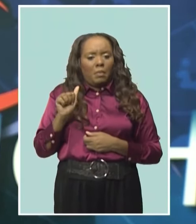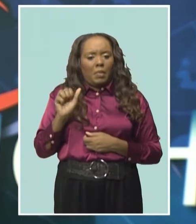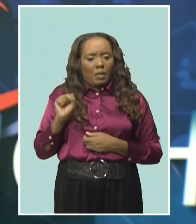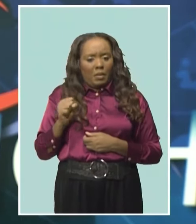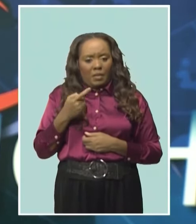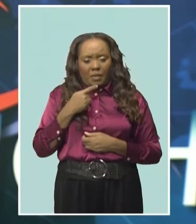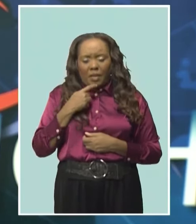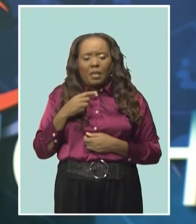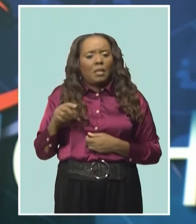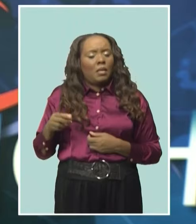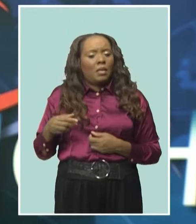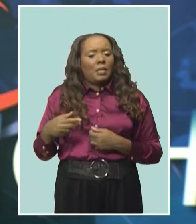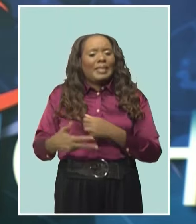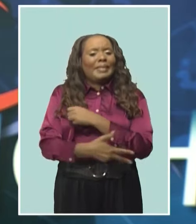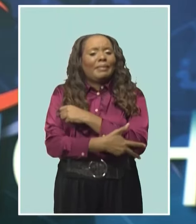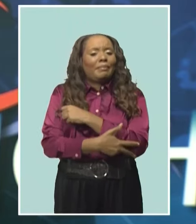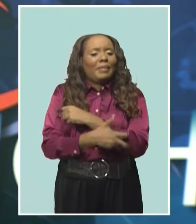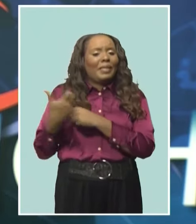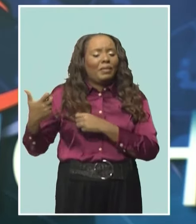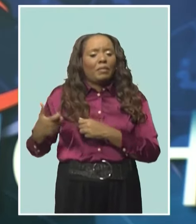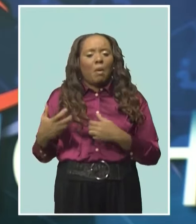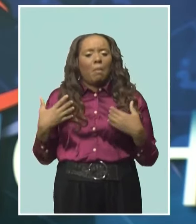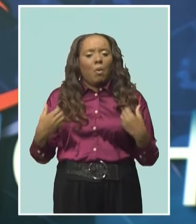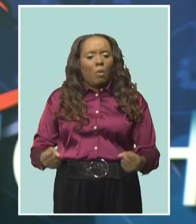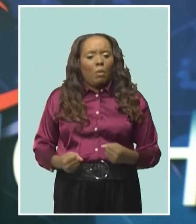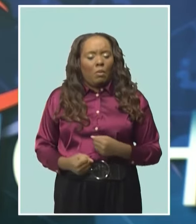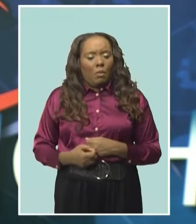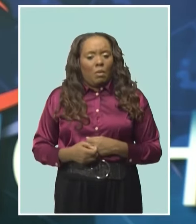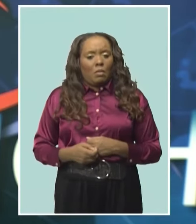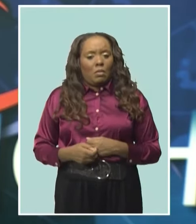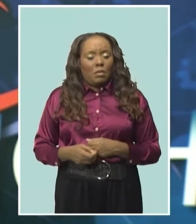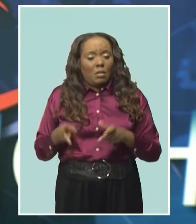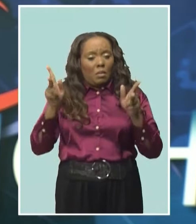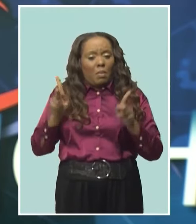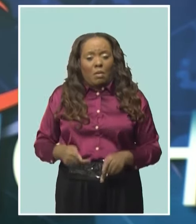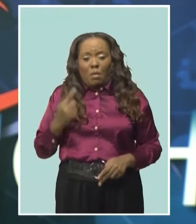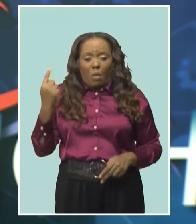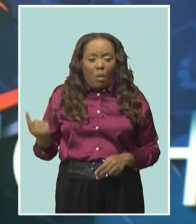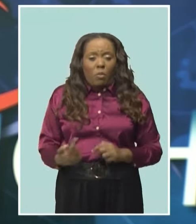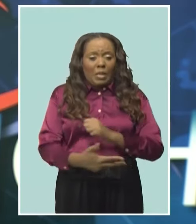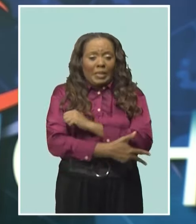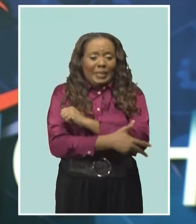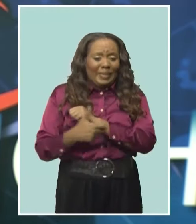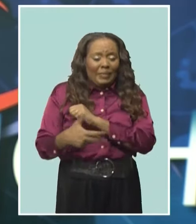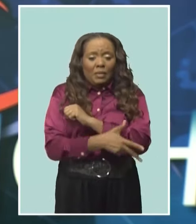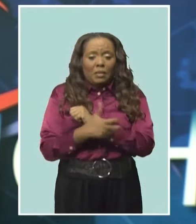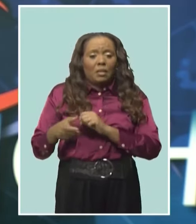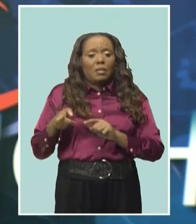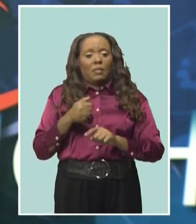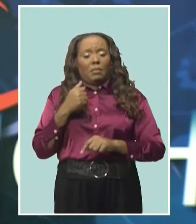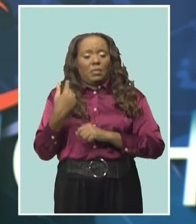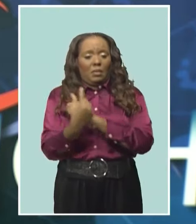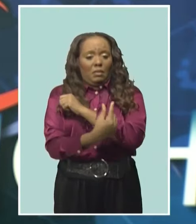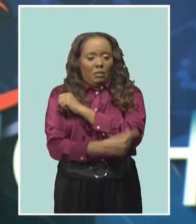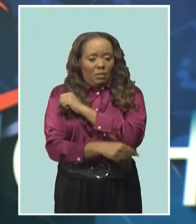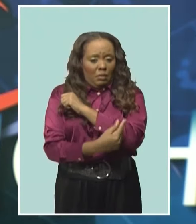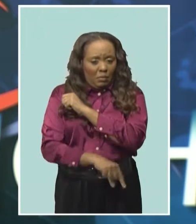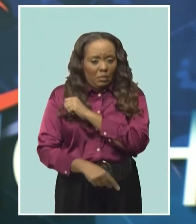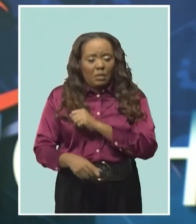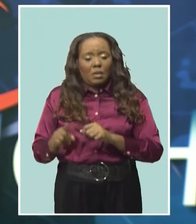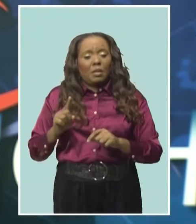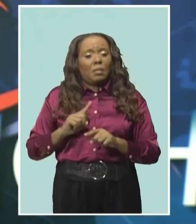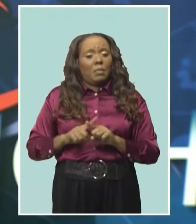He highlighted the plight of a St. George farmer who has repeatedly been targeted in recent weeks and has been having issues getting assistance